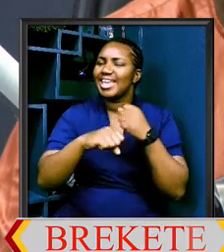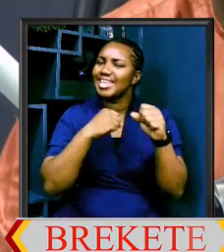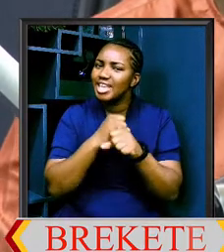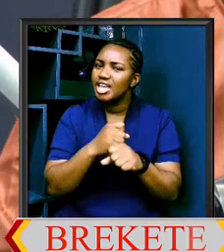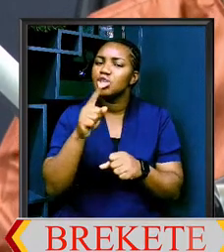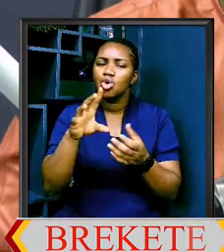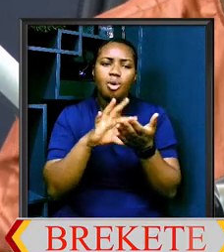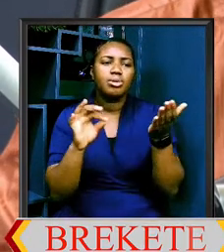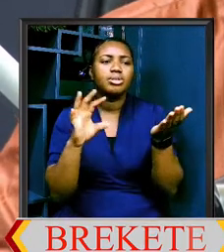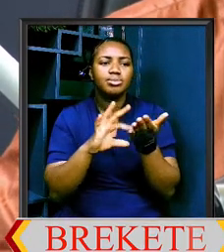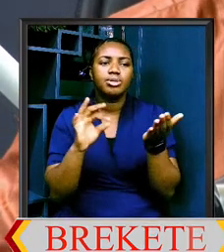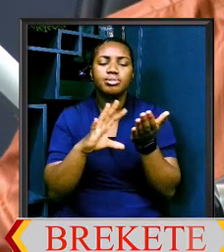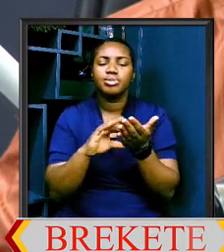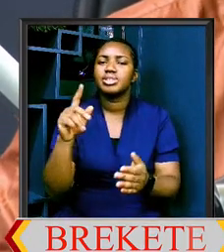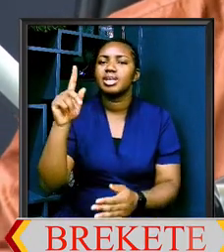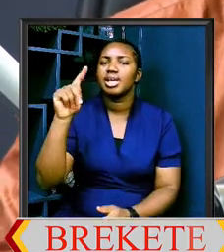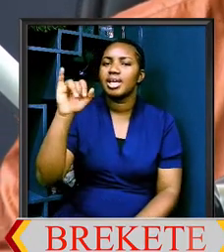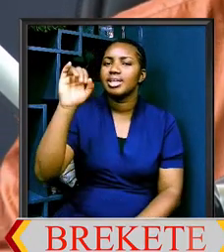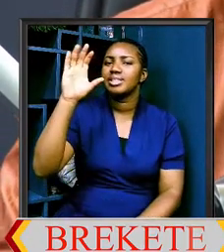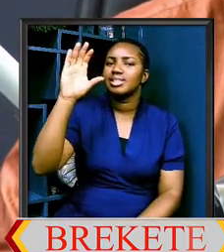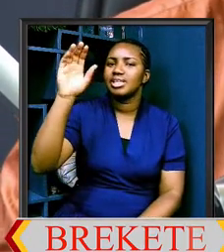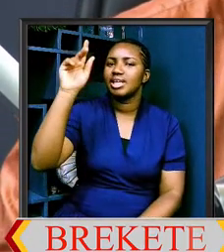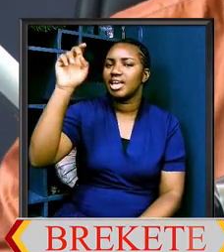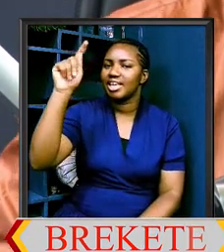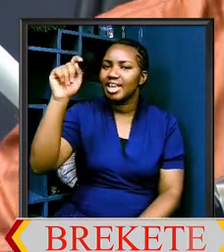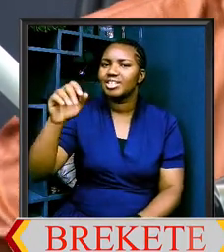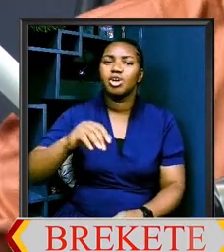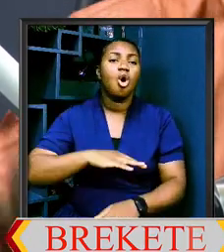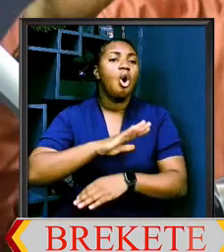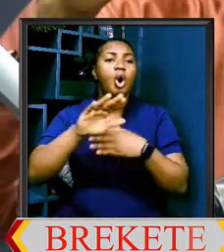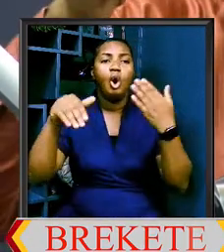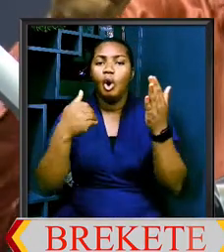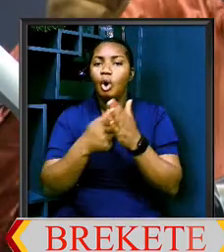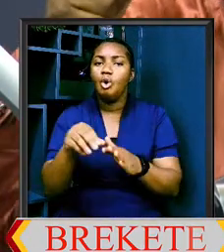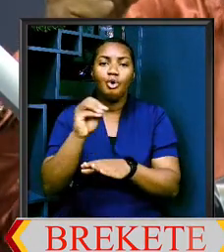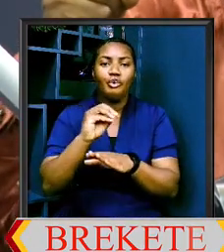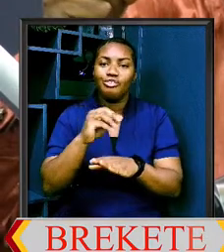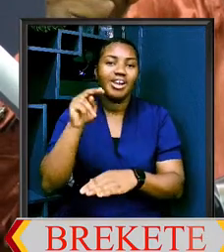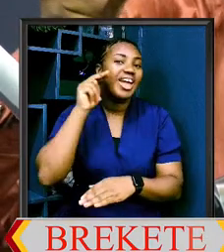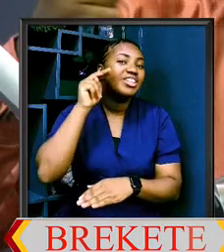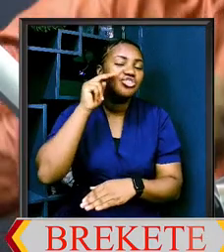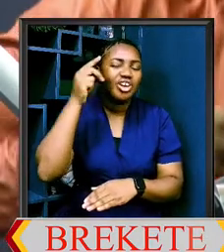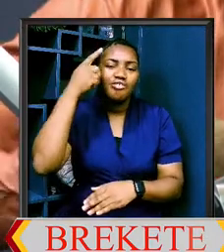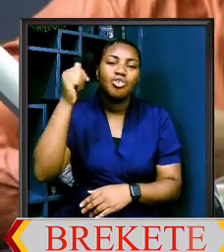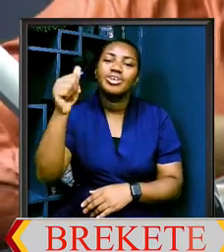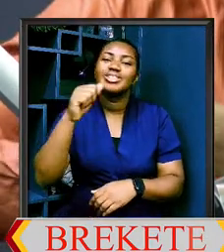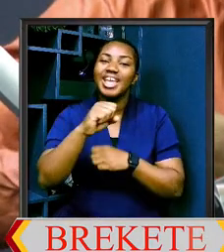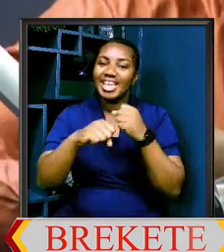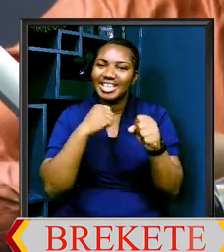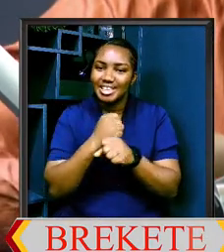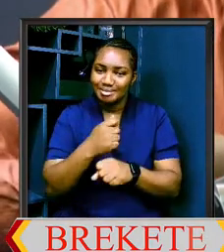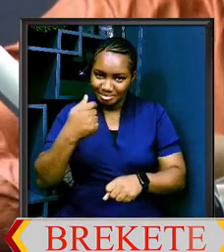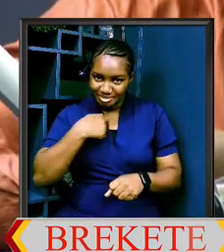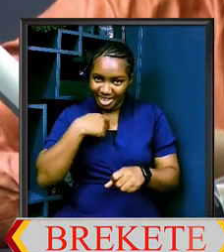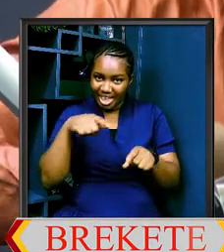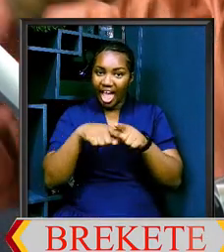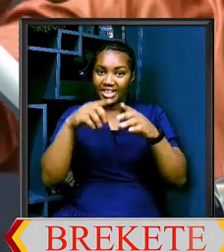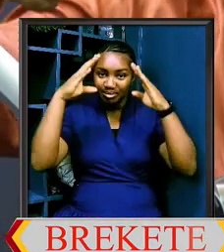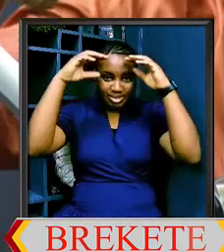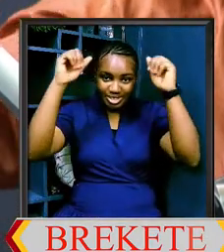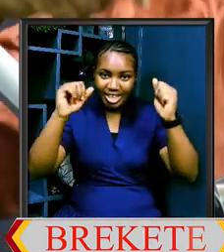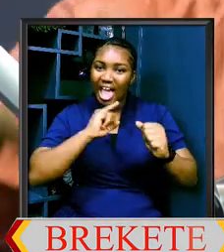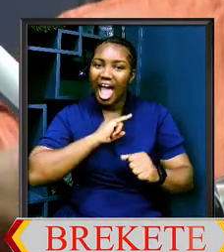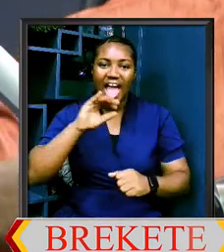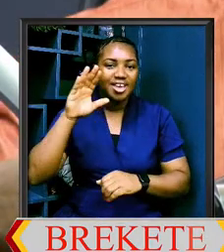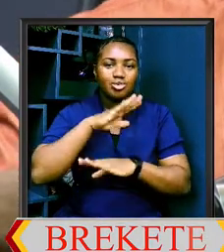Okada people ticket all over Nigeria. Yes, sir. Have you not been all over Nigeria? All over Nigeria, sir. For 10 years. Yes, sir. Me as a president,